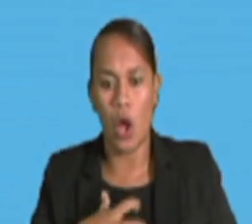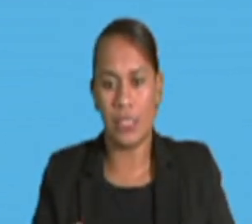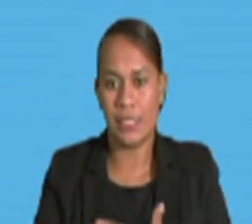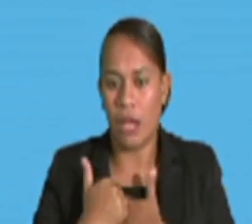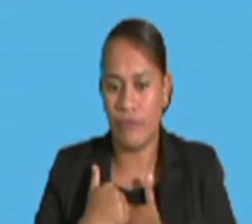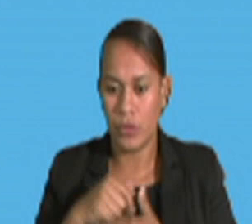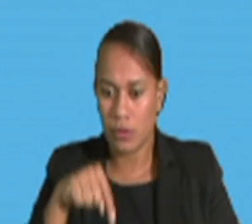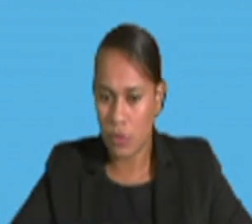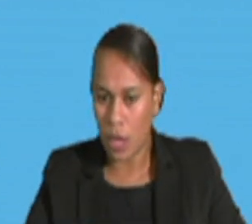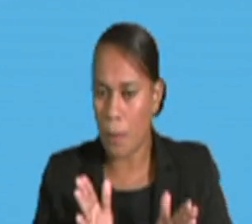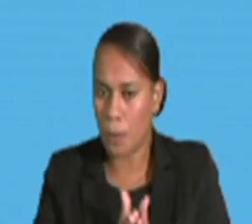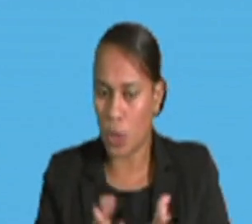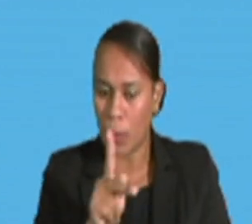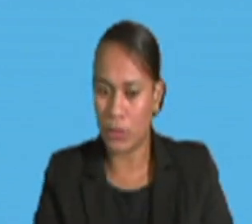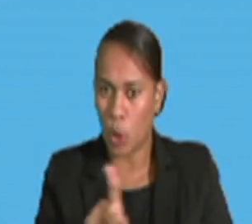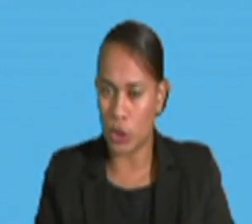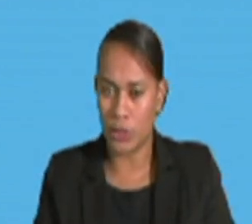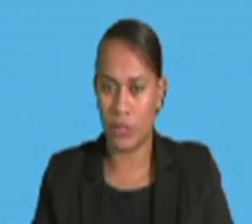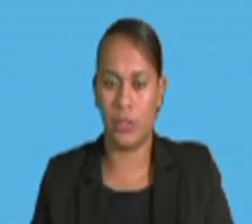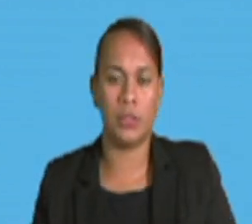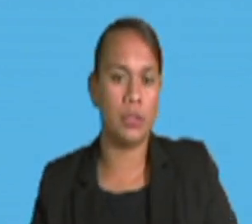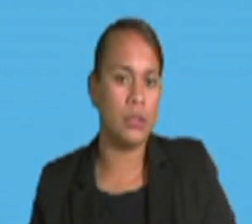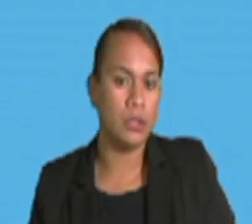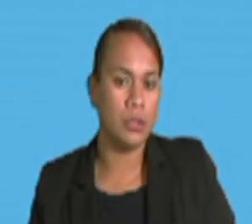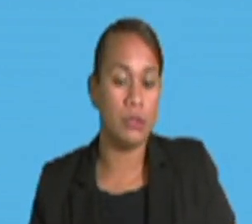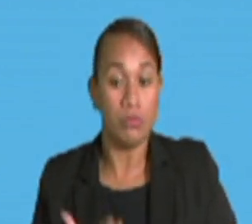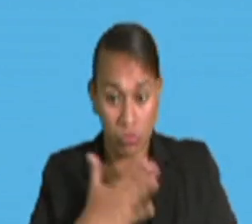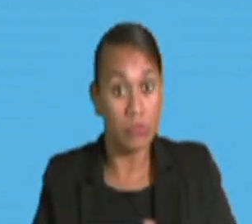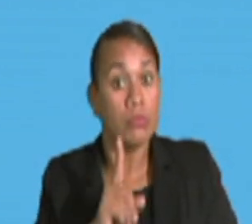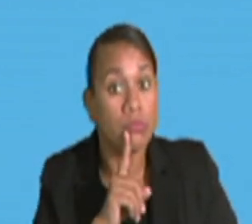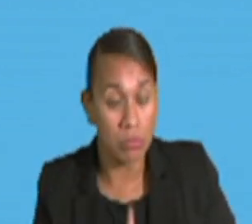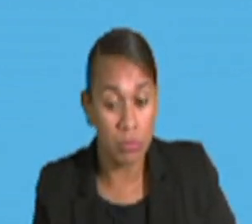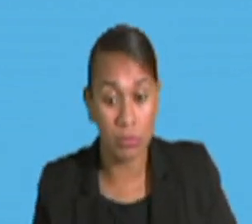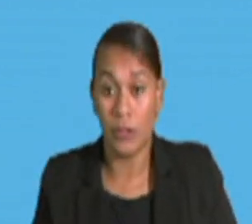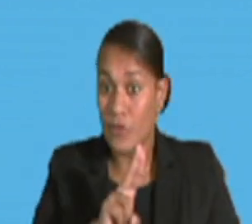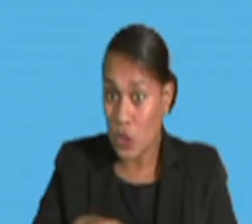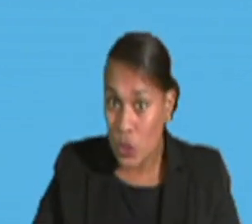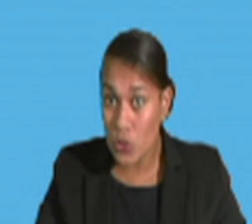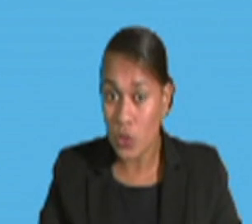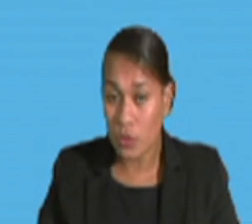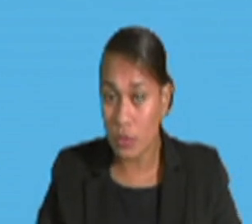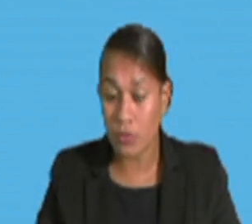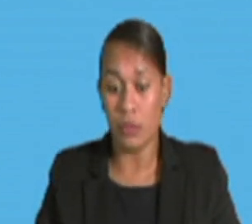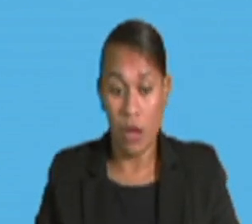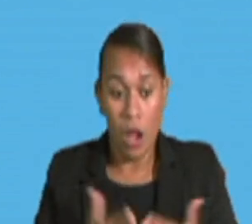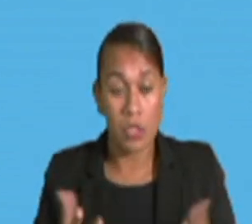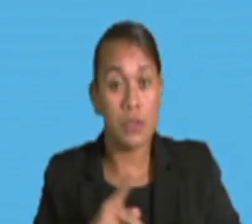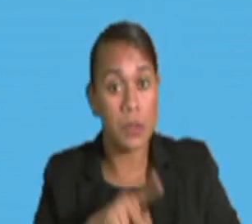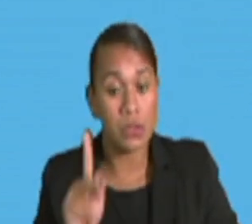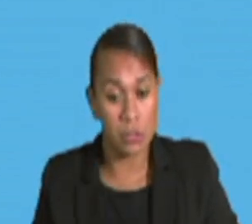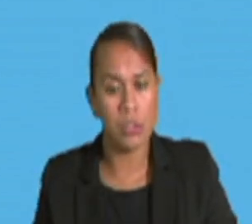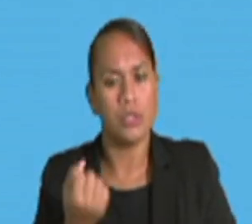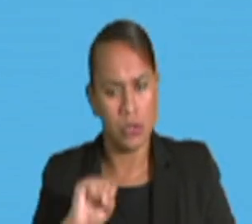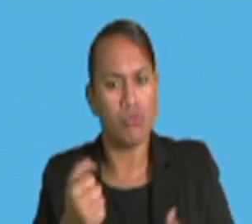systems. I should mention, Honorable Speaker, that Fiji's current passports are still entirely compliant with